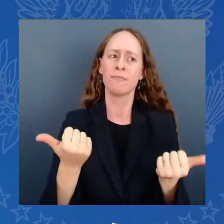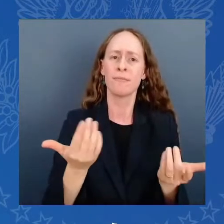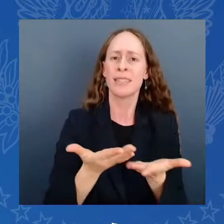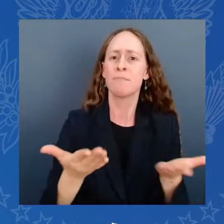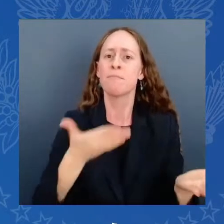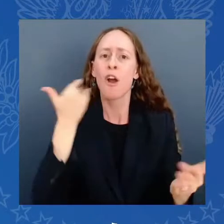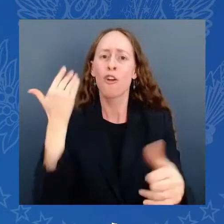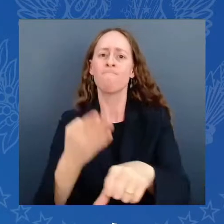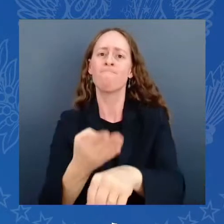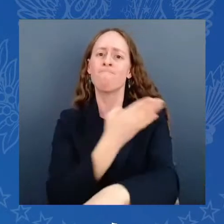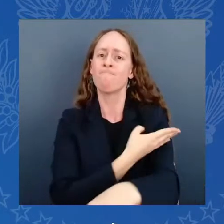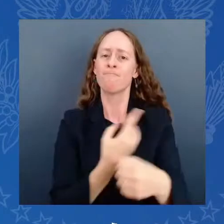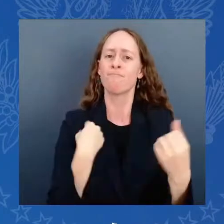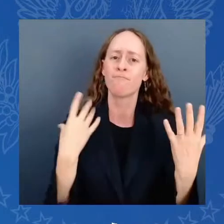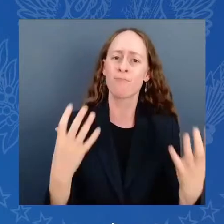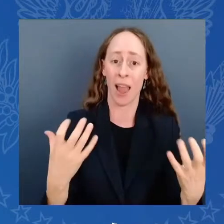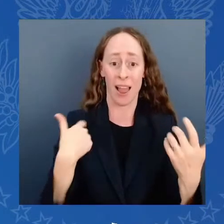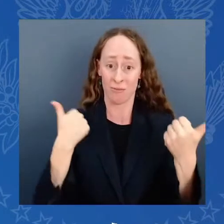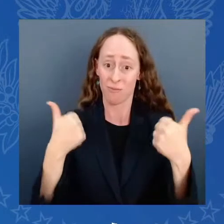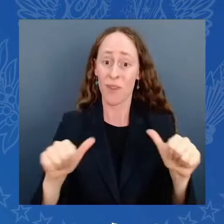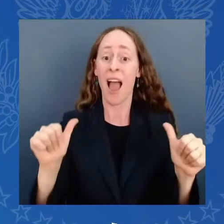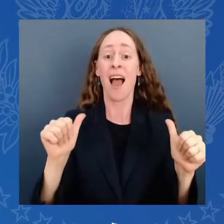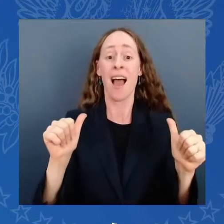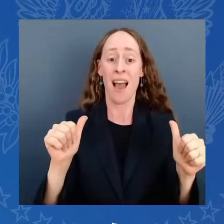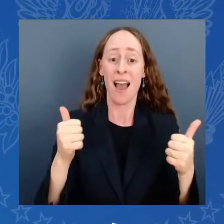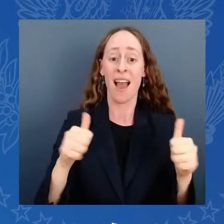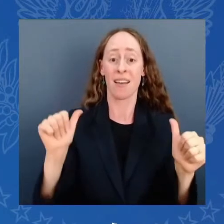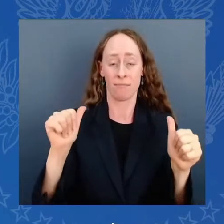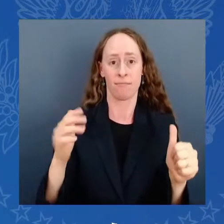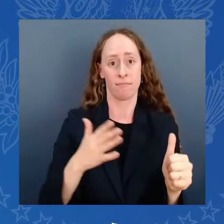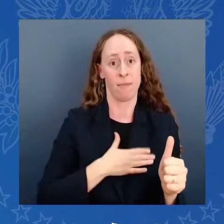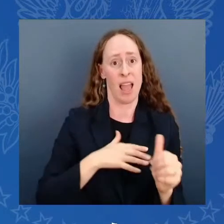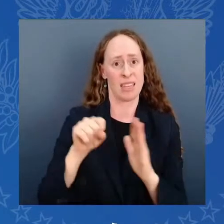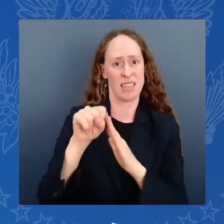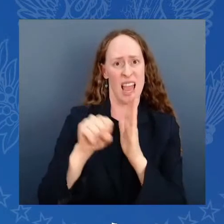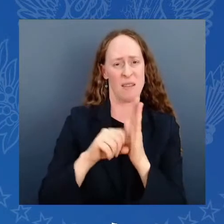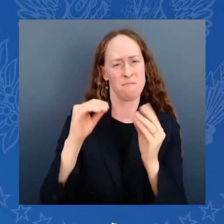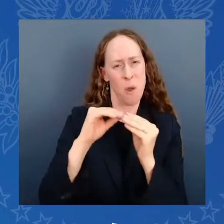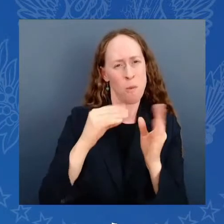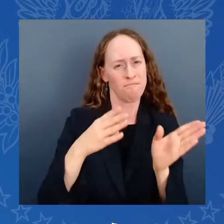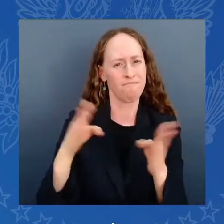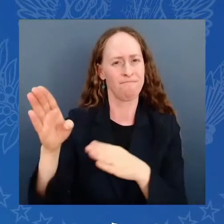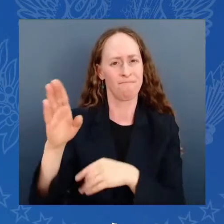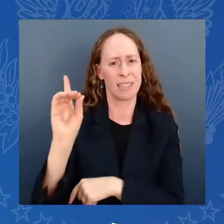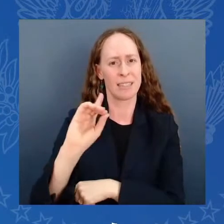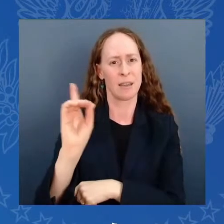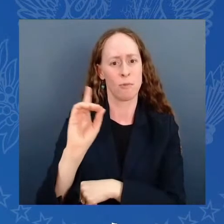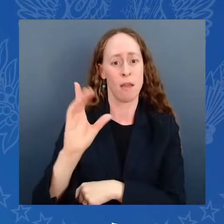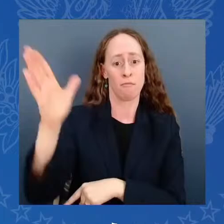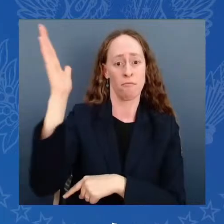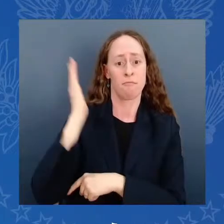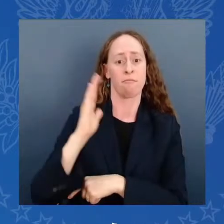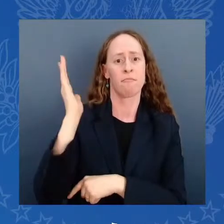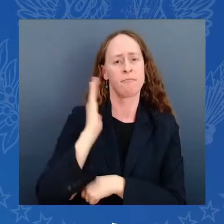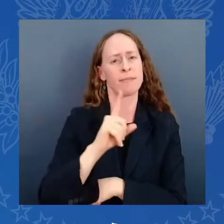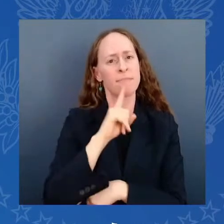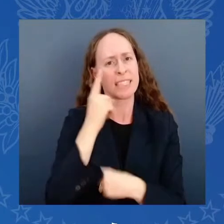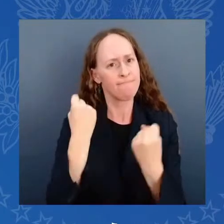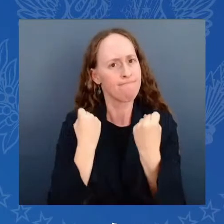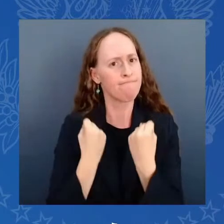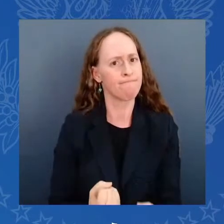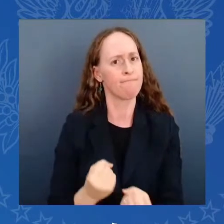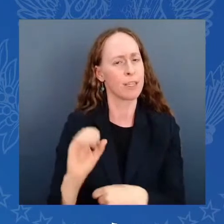conservative. And then a group of people came to me, as my senator knows, Chris Coons, came to me and